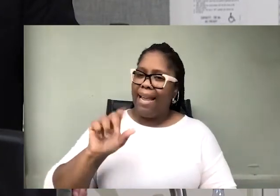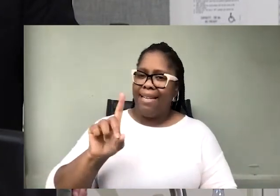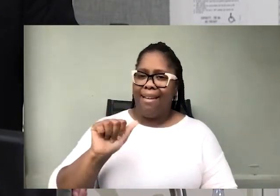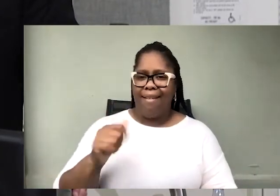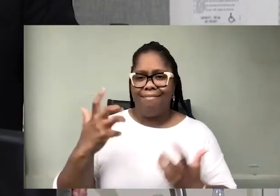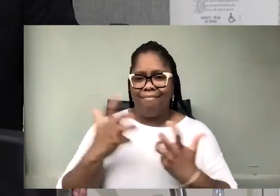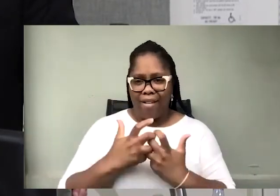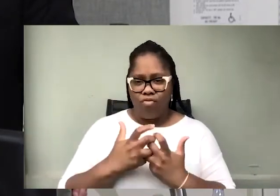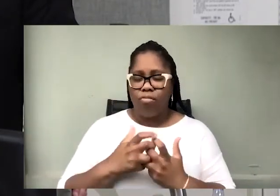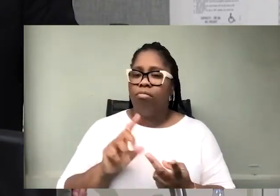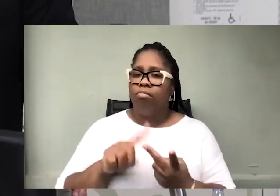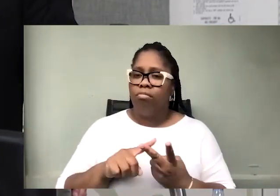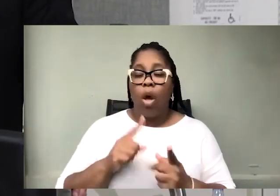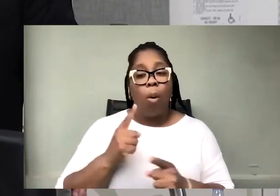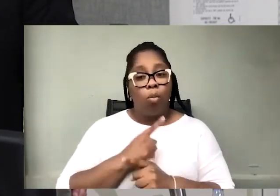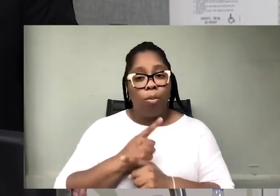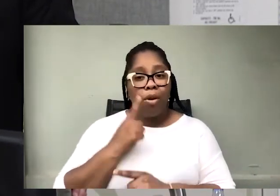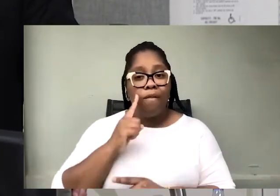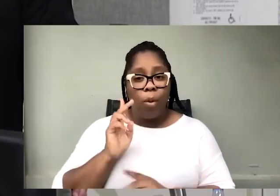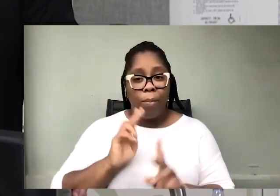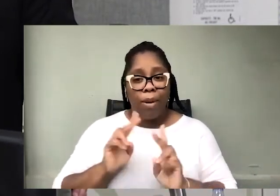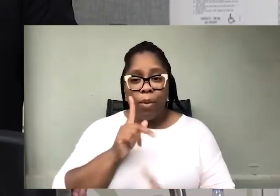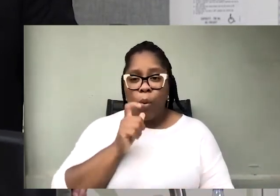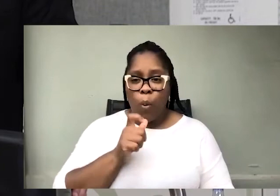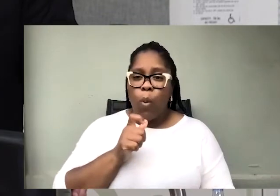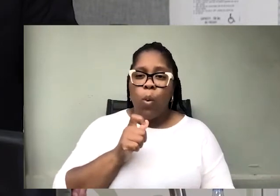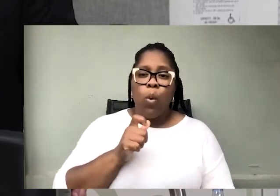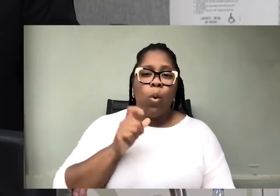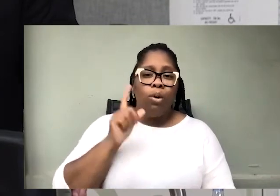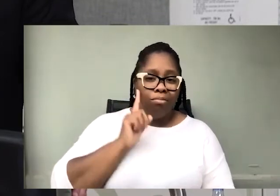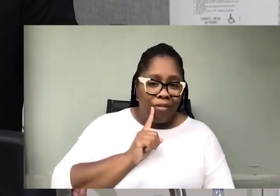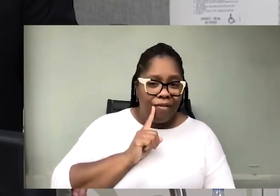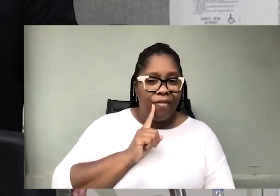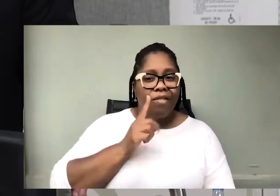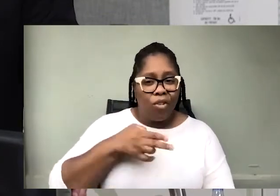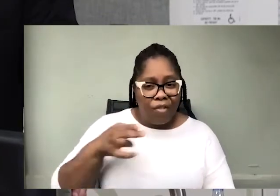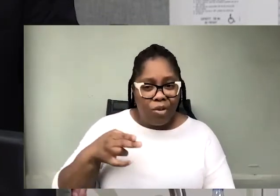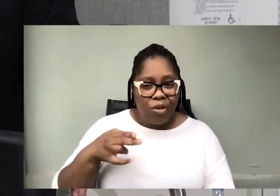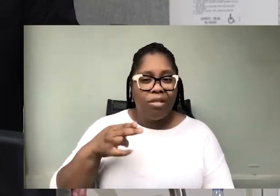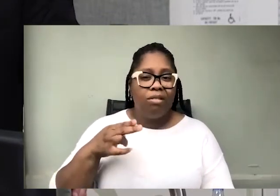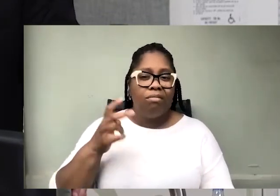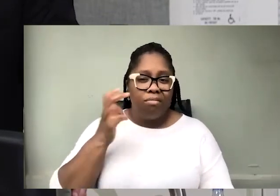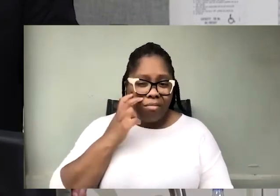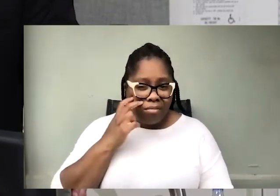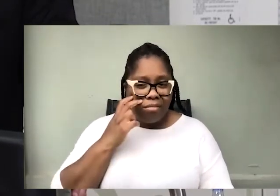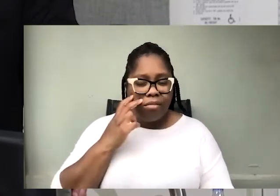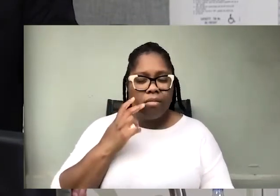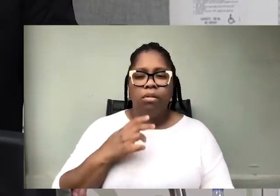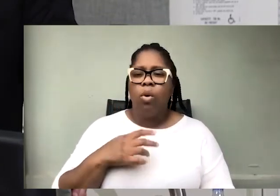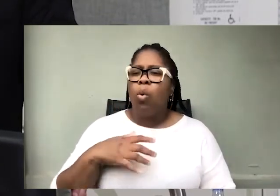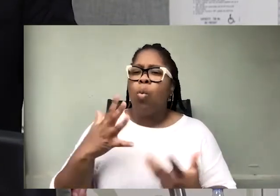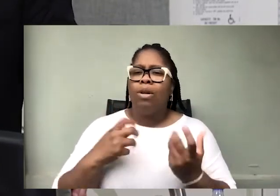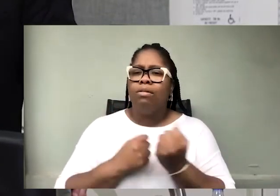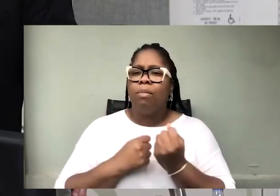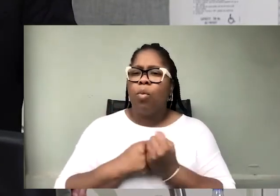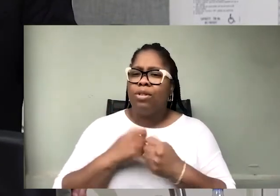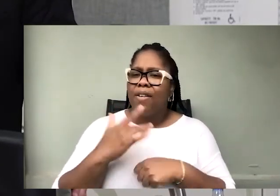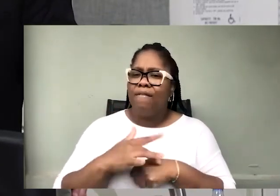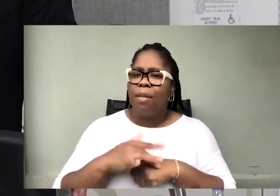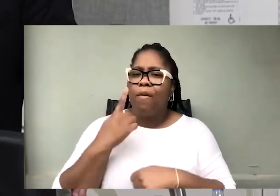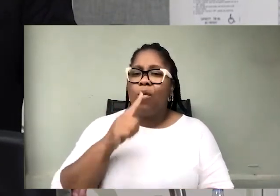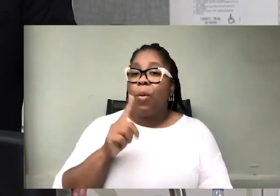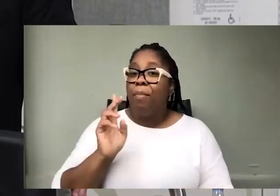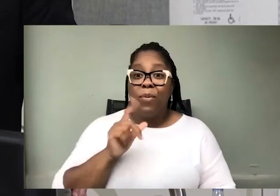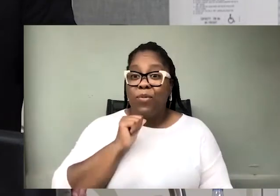compliant, appropriate for those who are hearing or visually impaired? What supports are available for